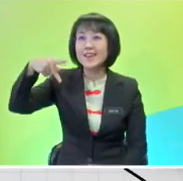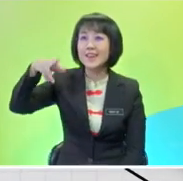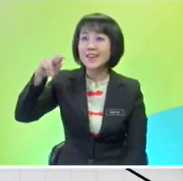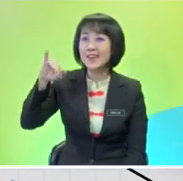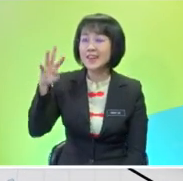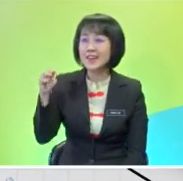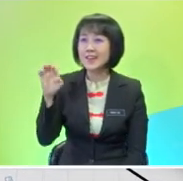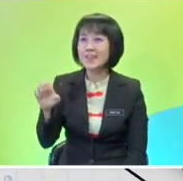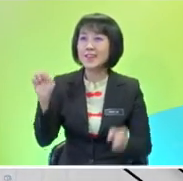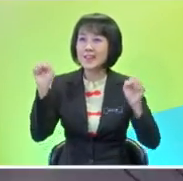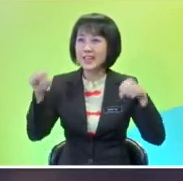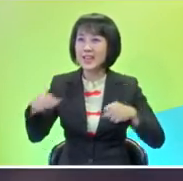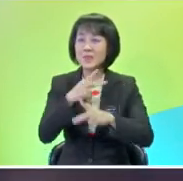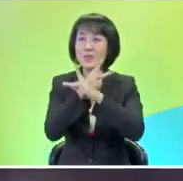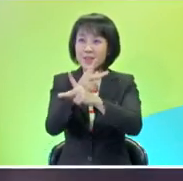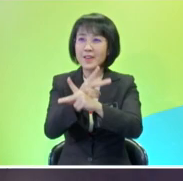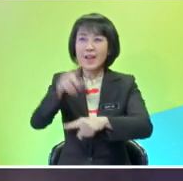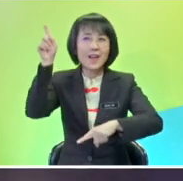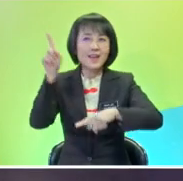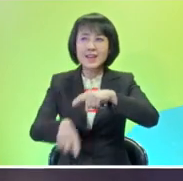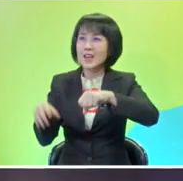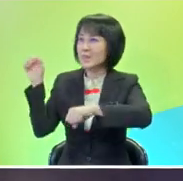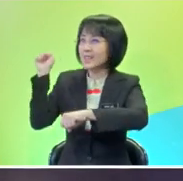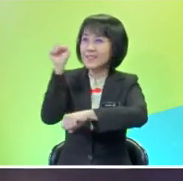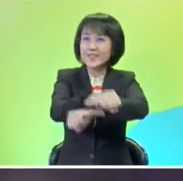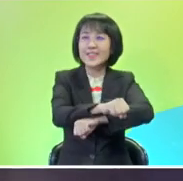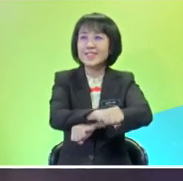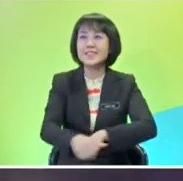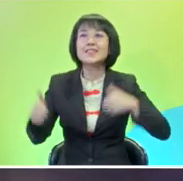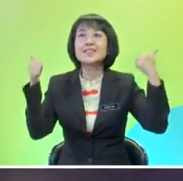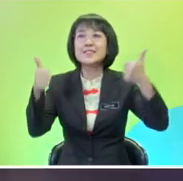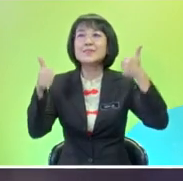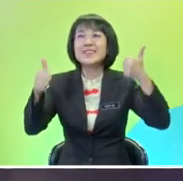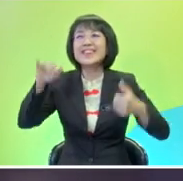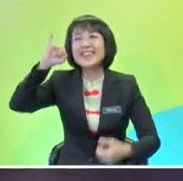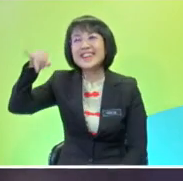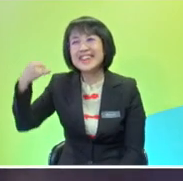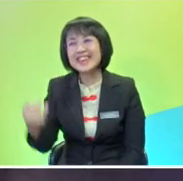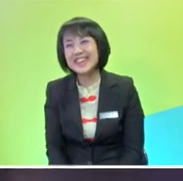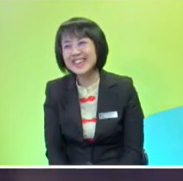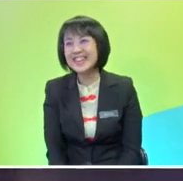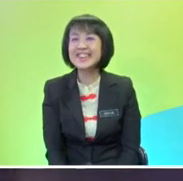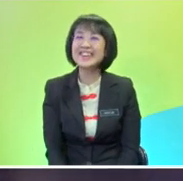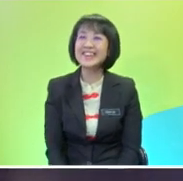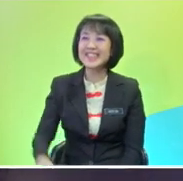he can't be defeated. Well done, Jiawen. Well done. Okay, Xinyuan, tell us about your robot.